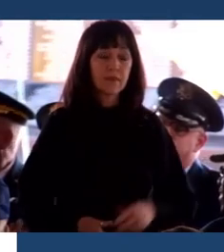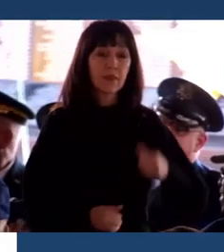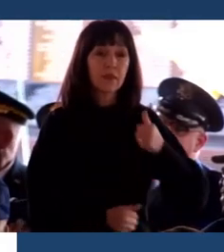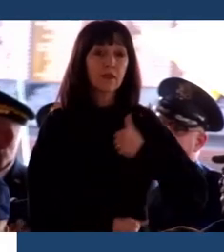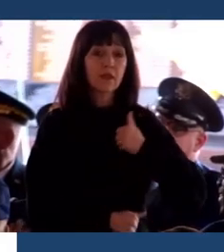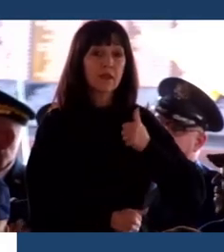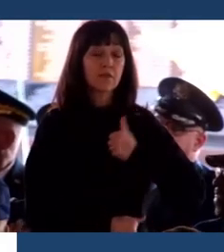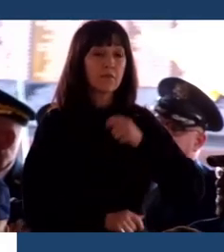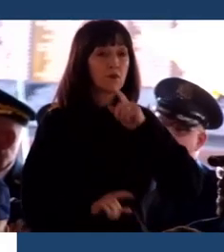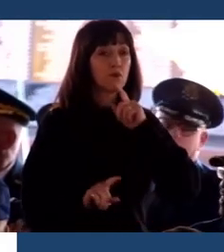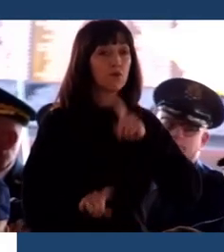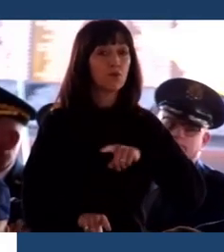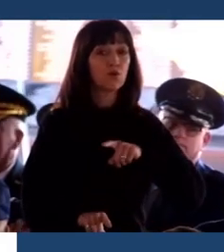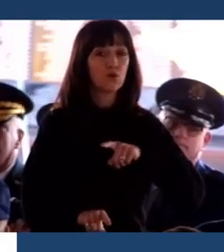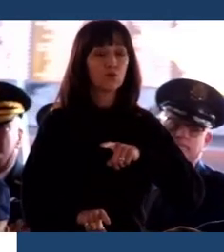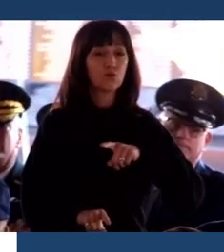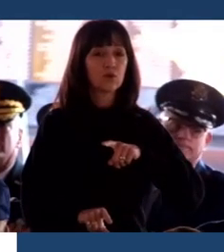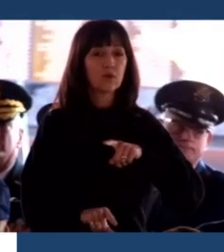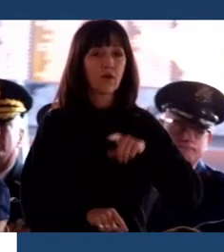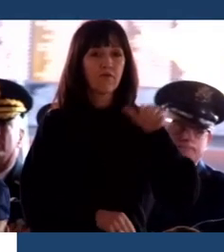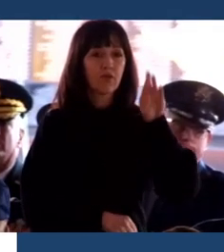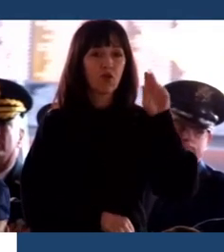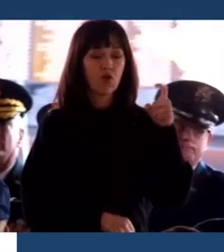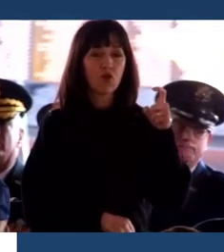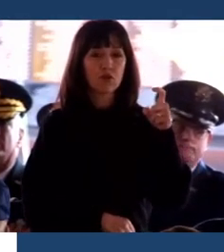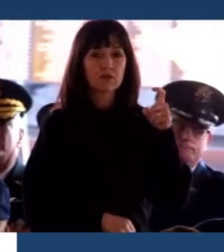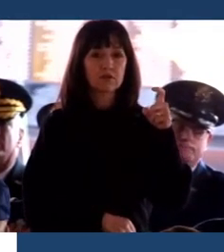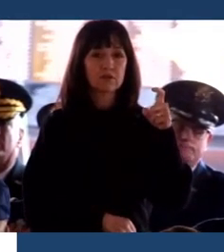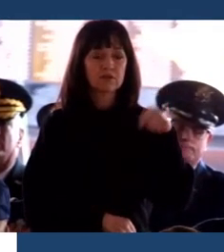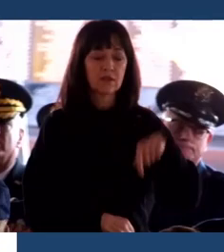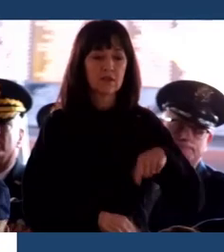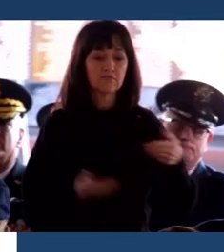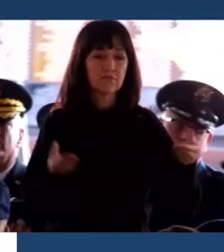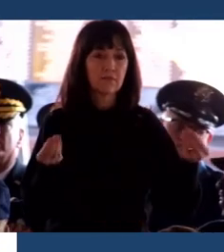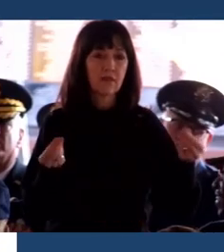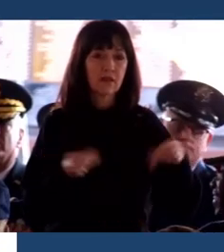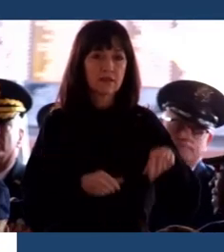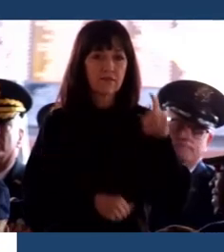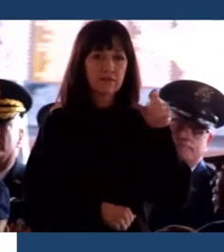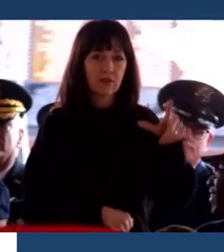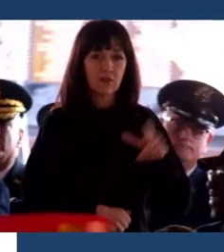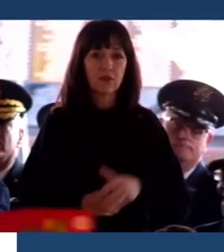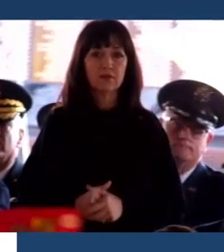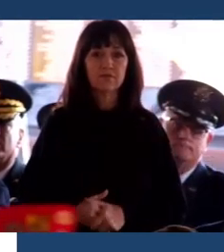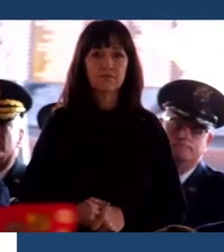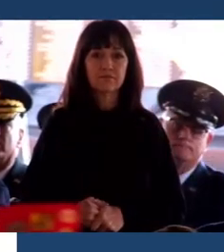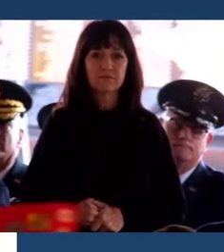Military Order of the Cootie and Auxiliary, Grand of Delaware.